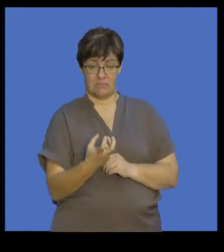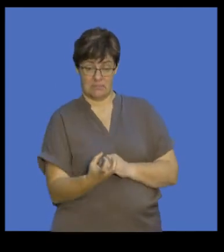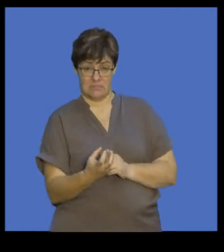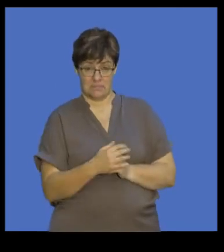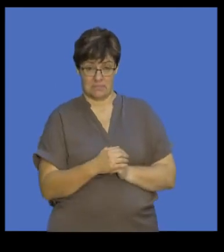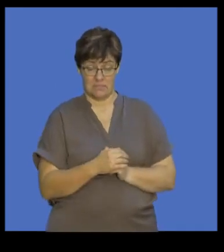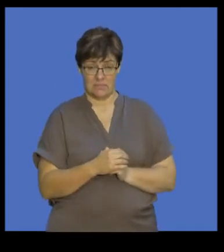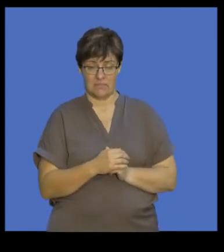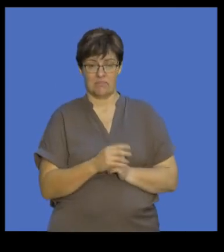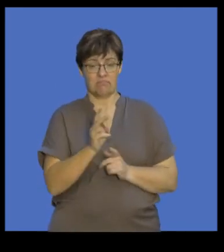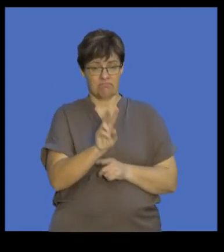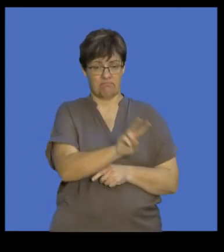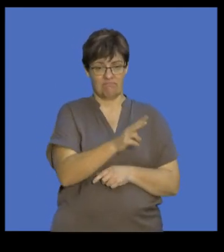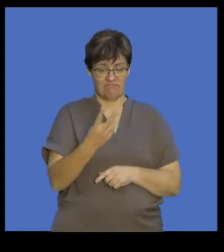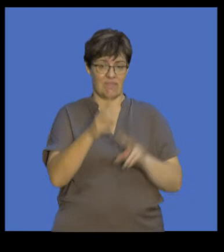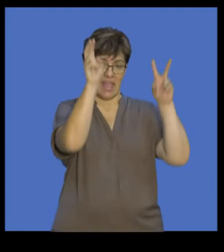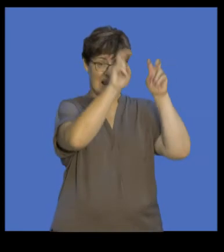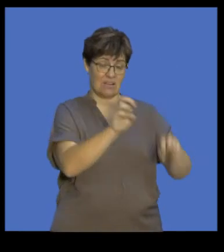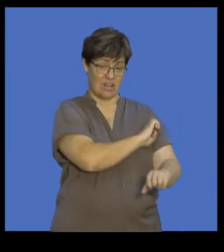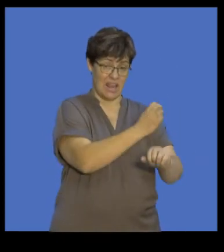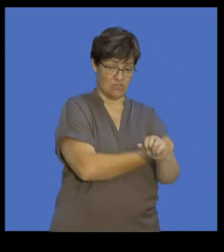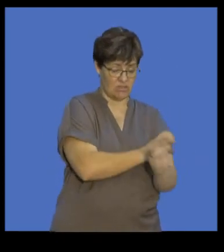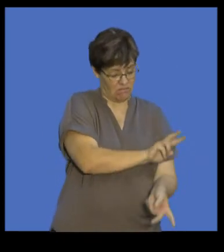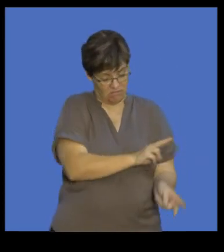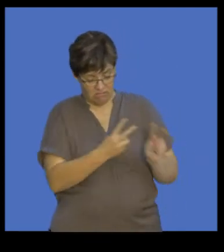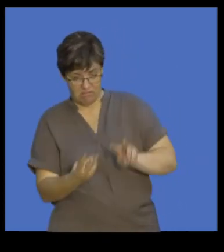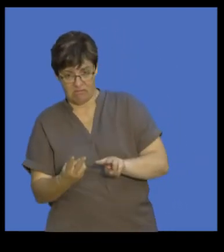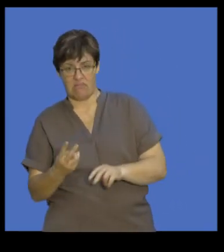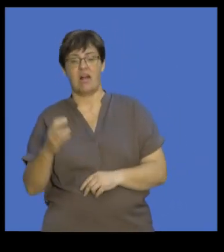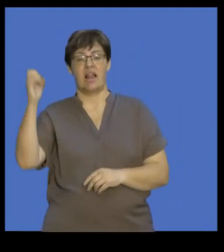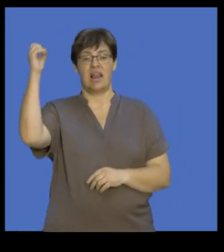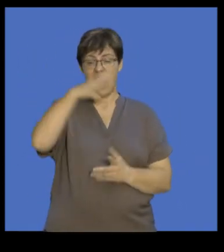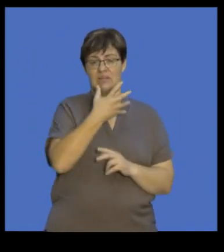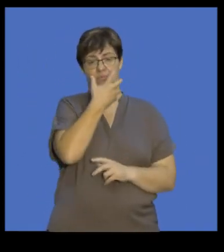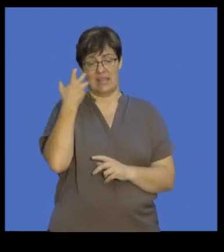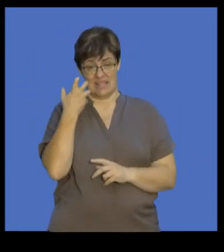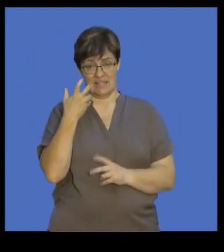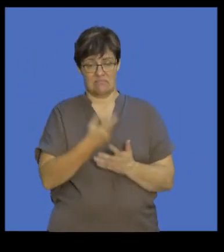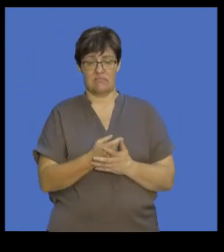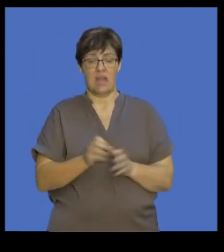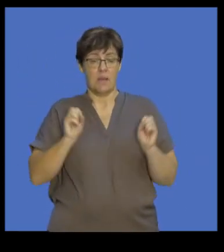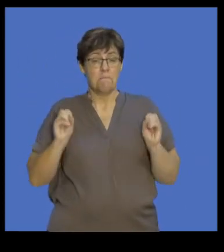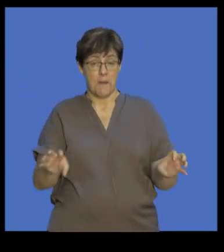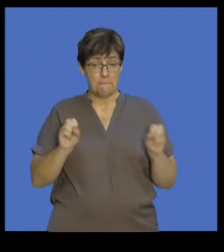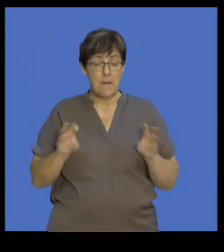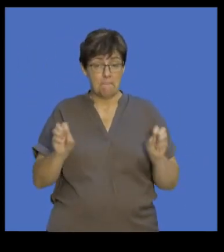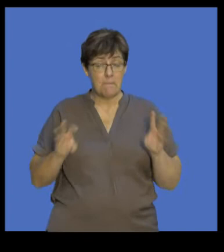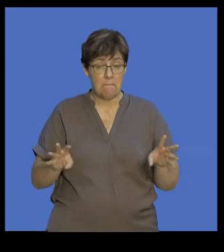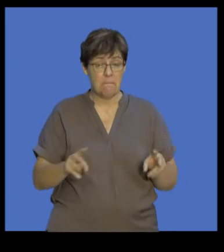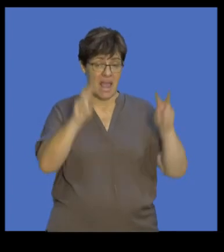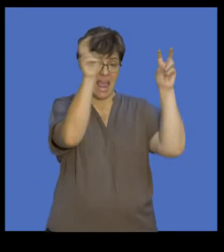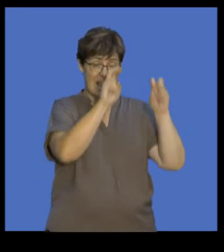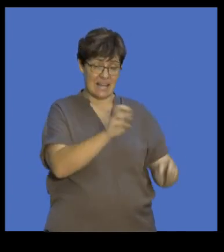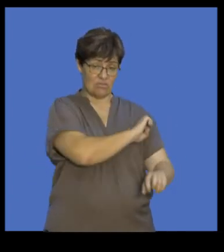okay? So a light bulb will convert electrical energy to light, heat and light. A speaker will